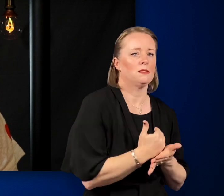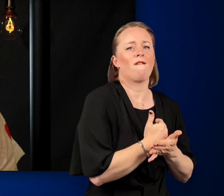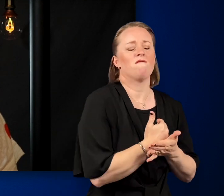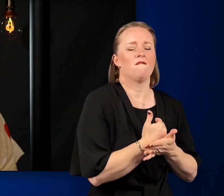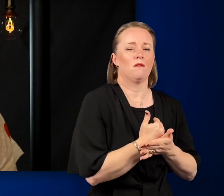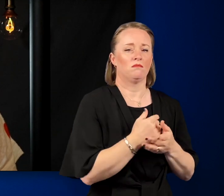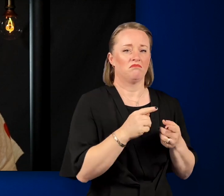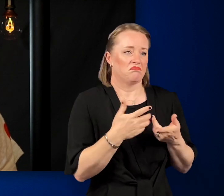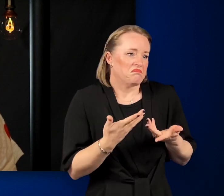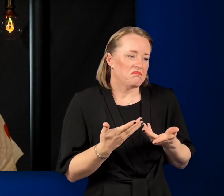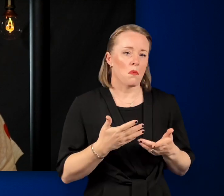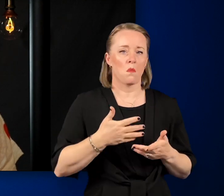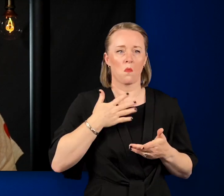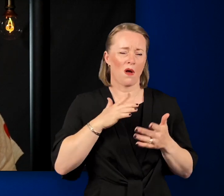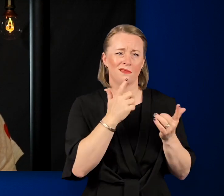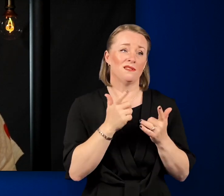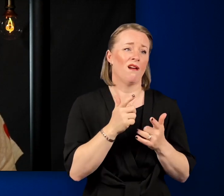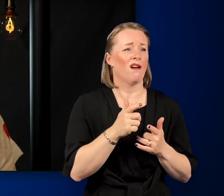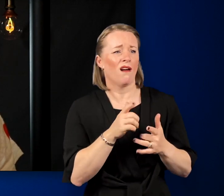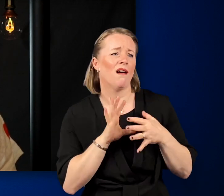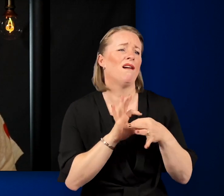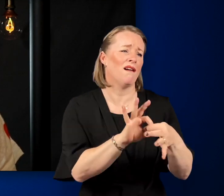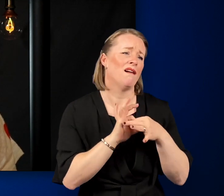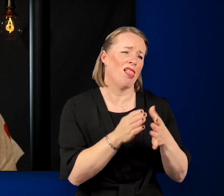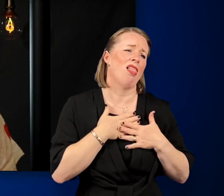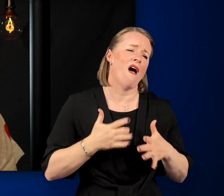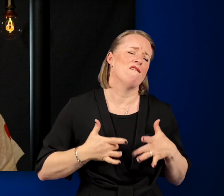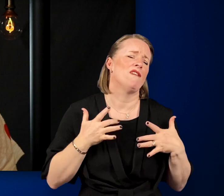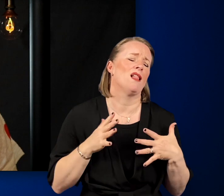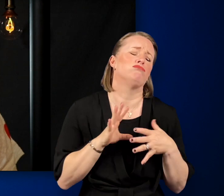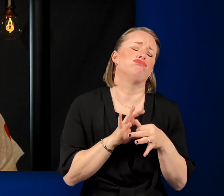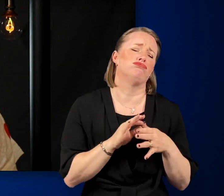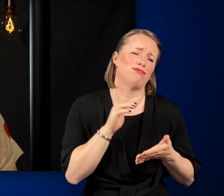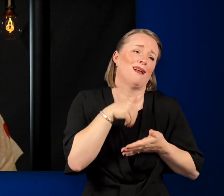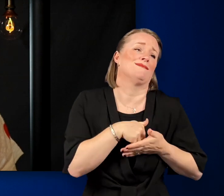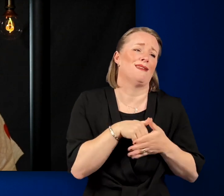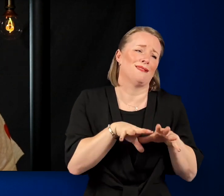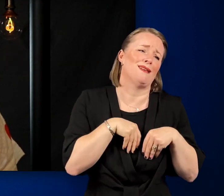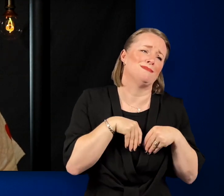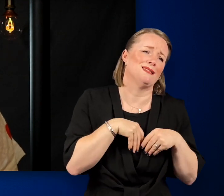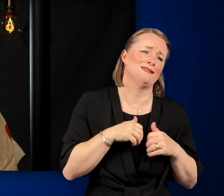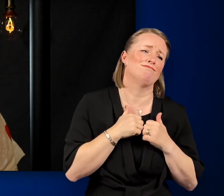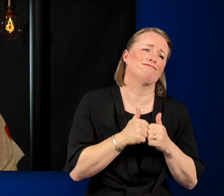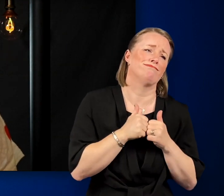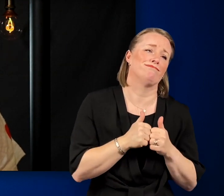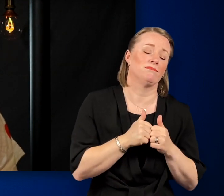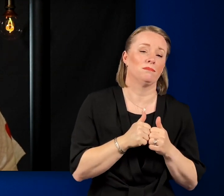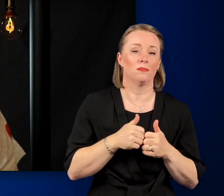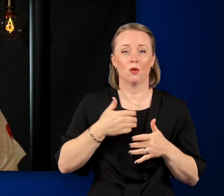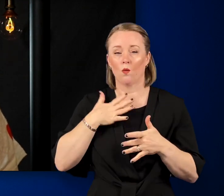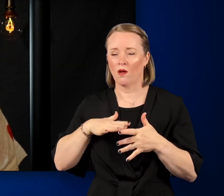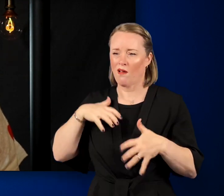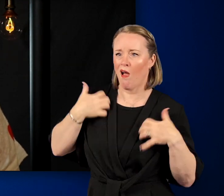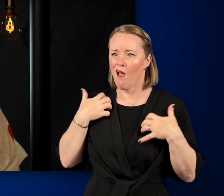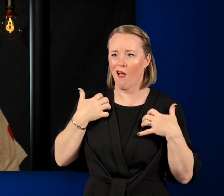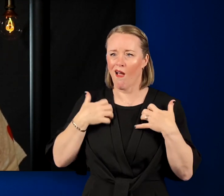world? Are we searching for a love which makes us feel accepted and valuable? Are we searching for excitement or fulfillment